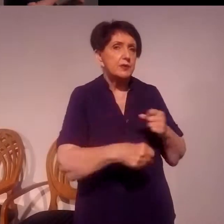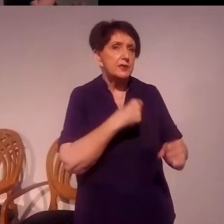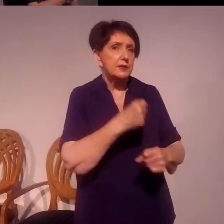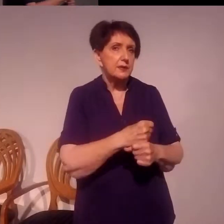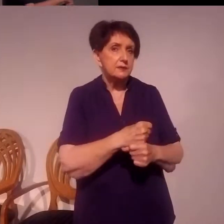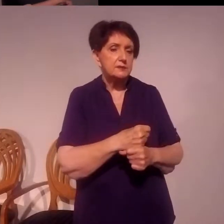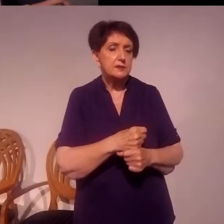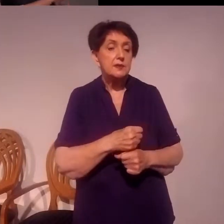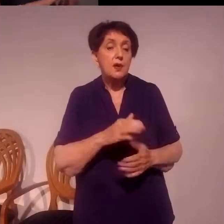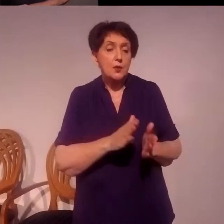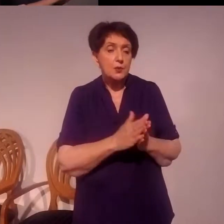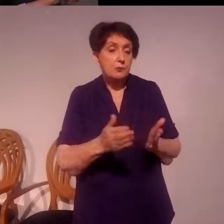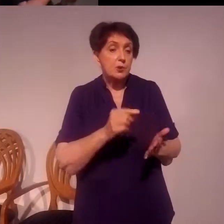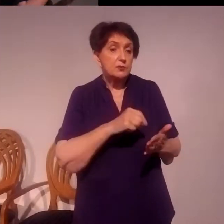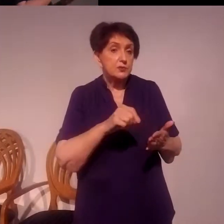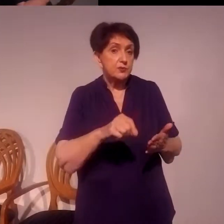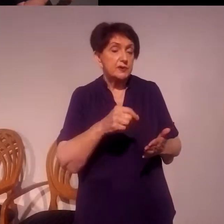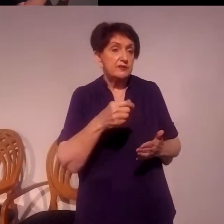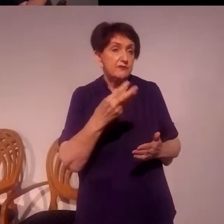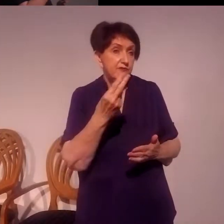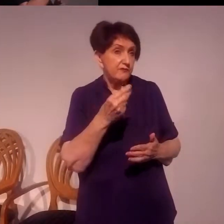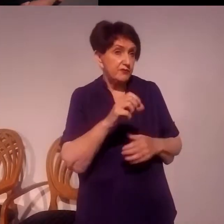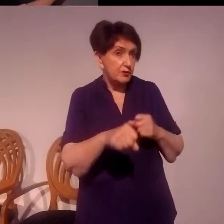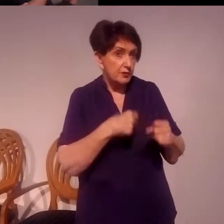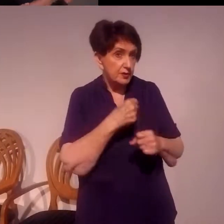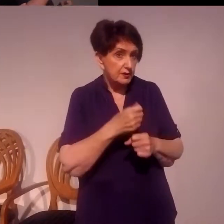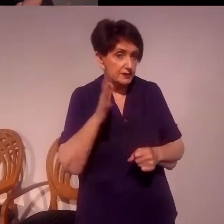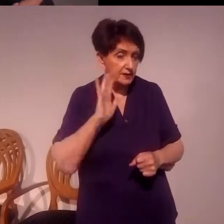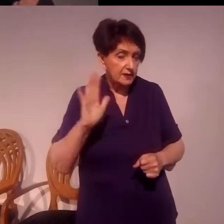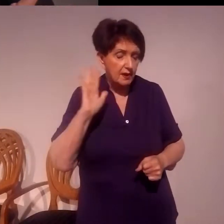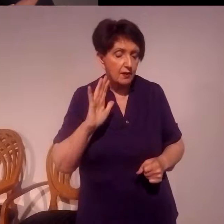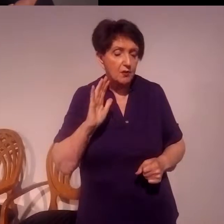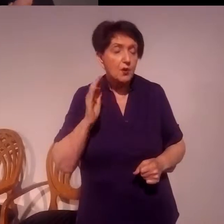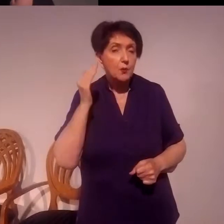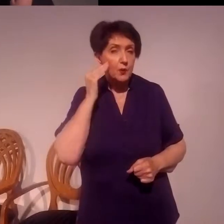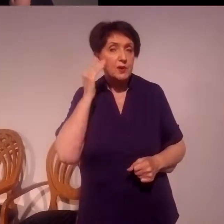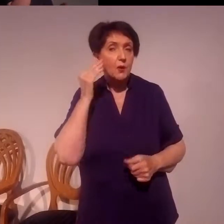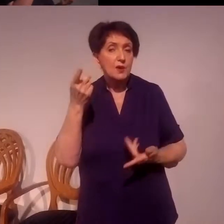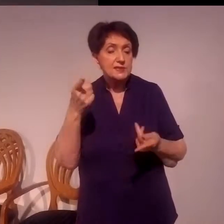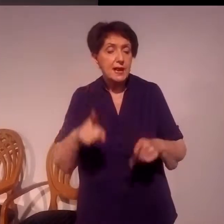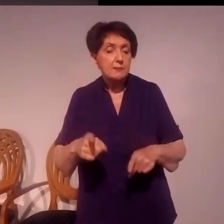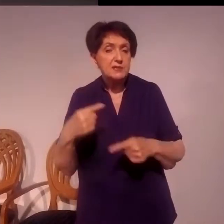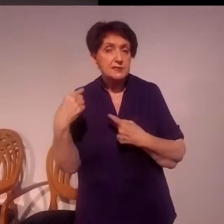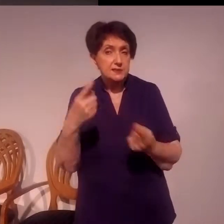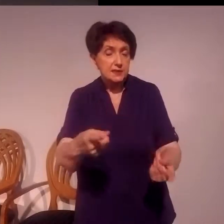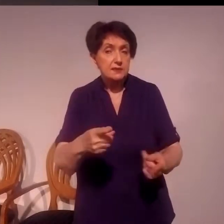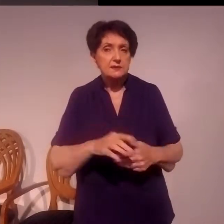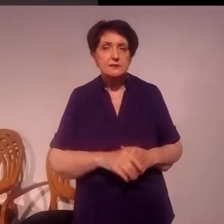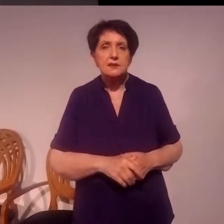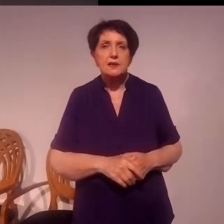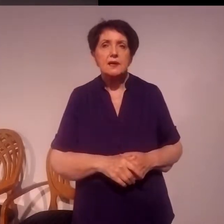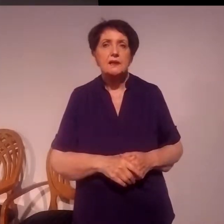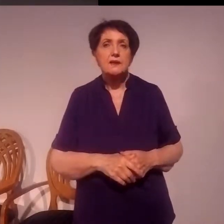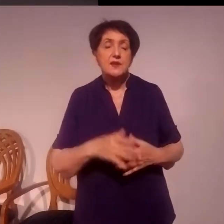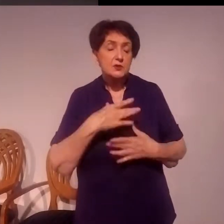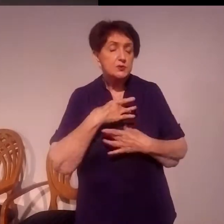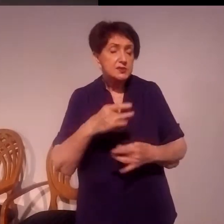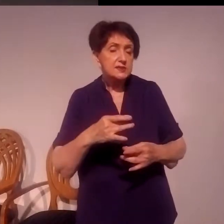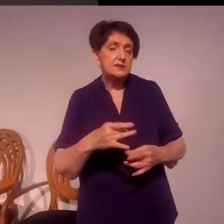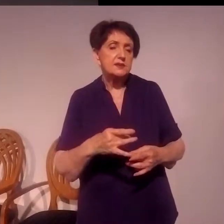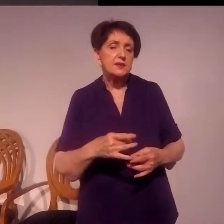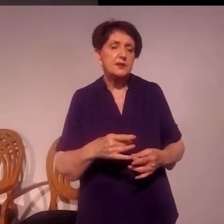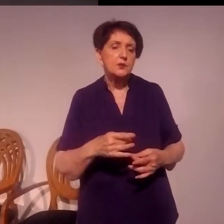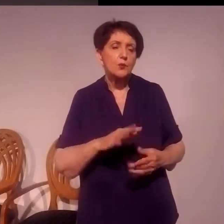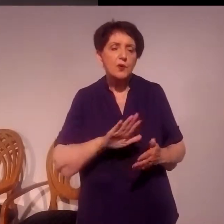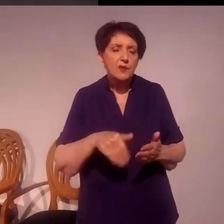written a few years ago. I was curious what's happened since then. We know some things that have happened since then. But the interesting thing with all these